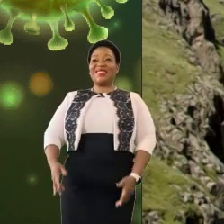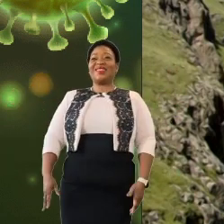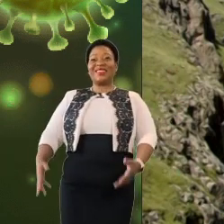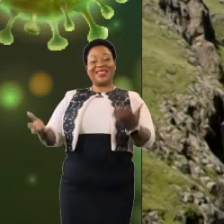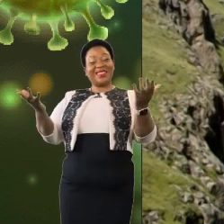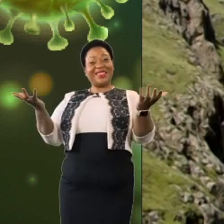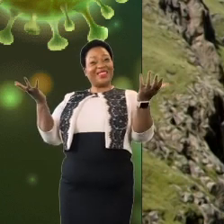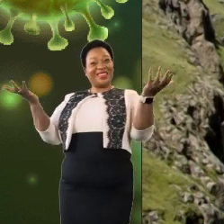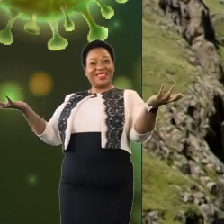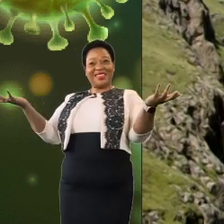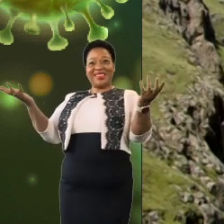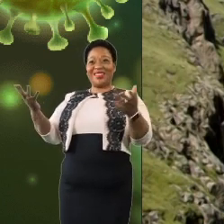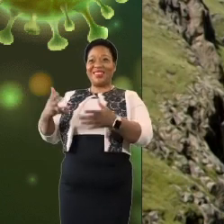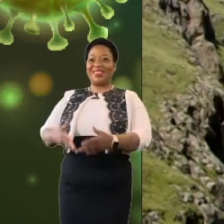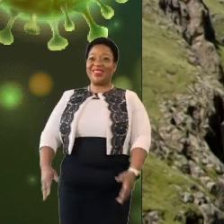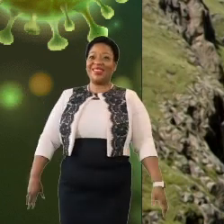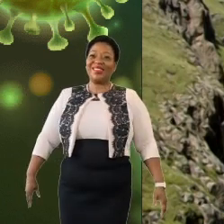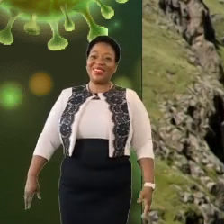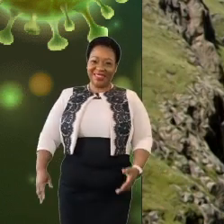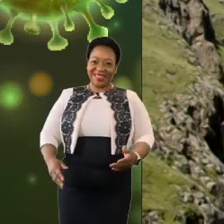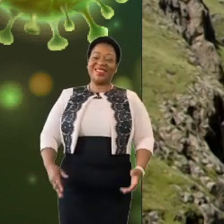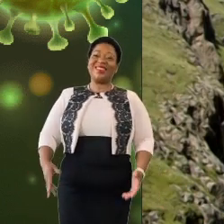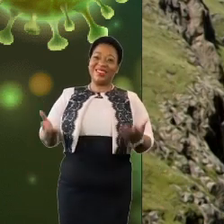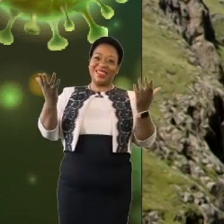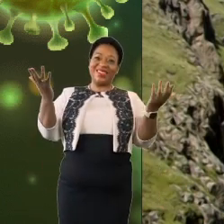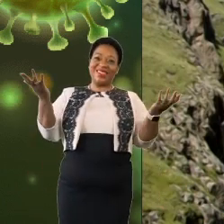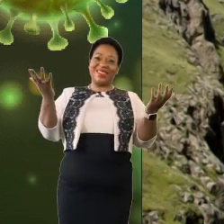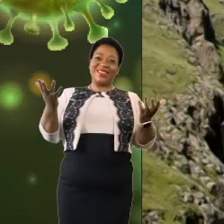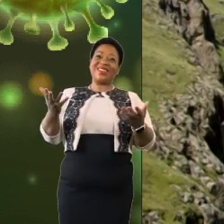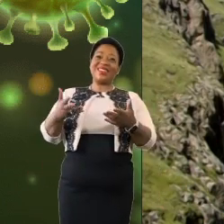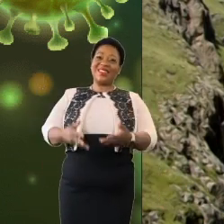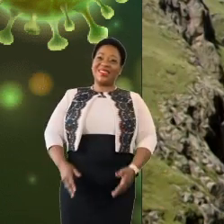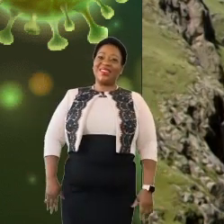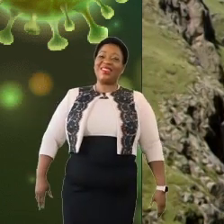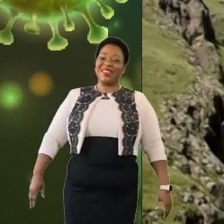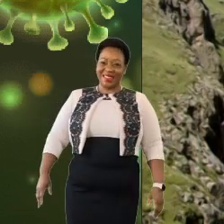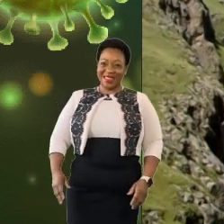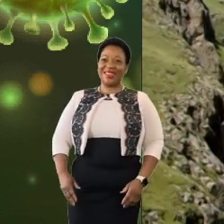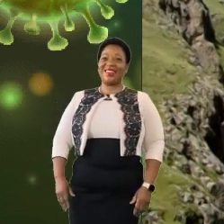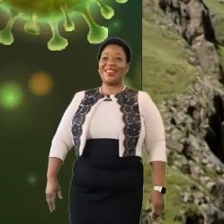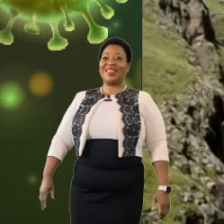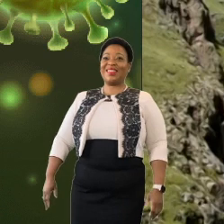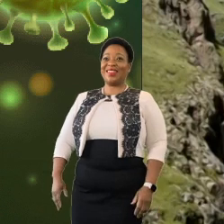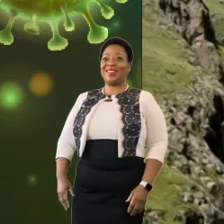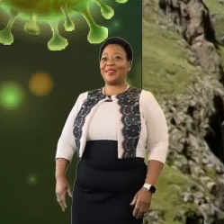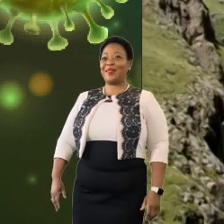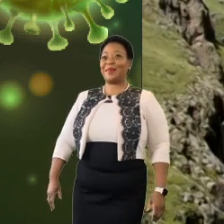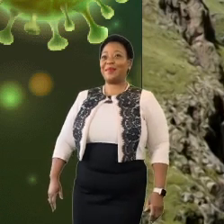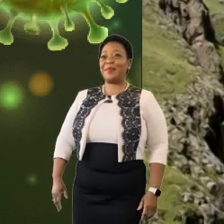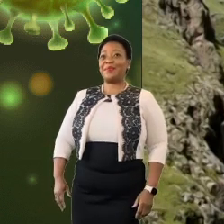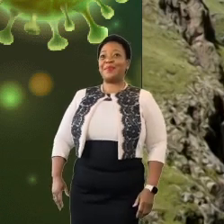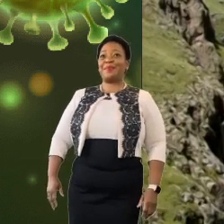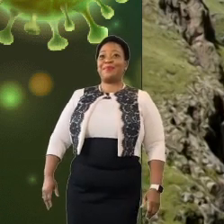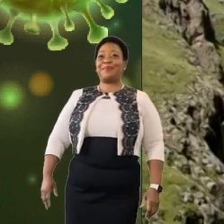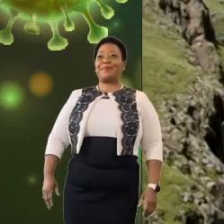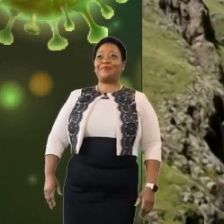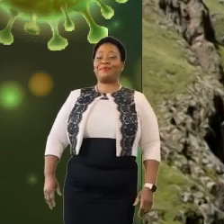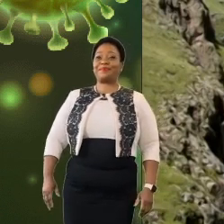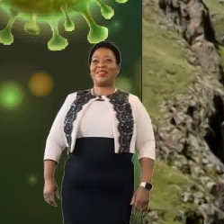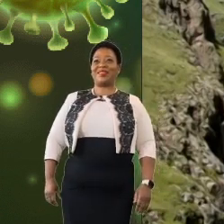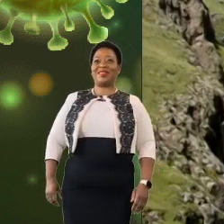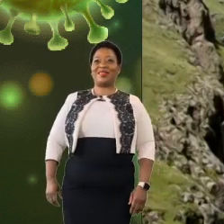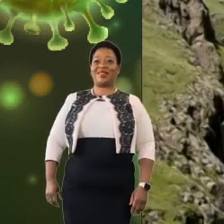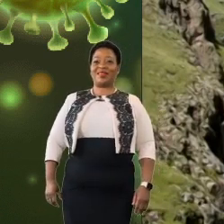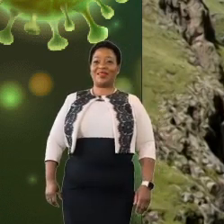our preparation meeting yet, so we're testing this in the openness of this webinar. Neville, maybe just your comments